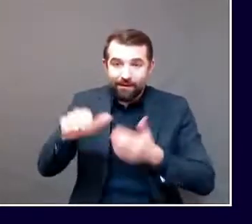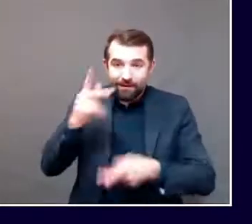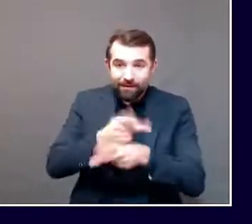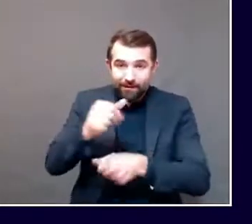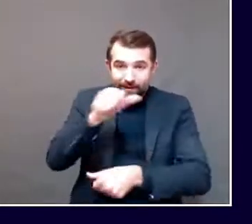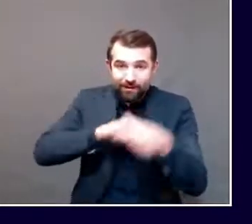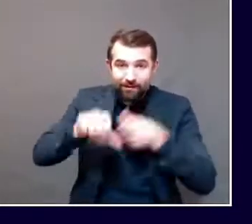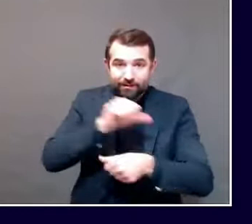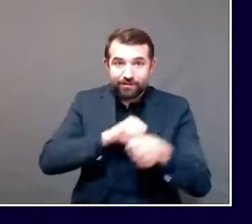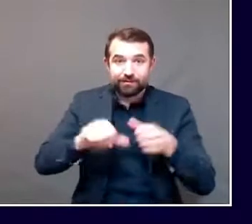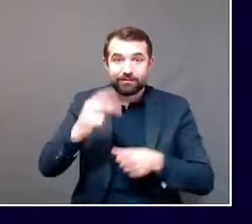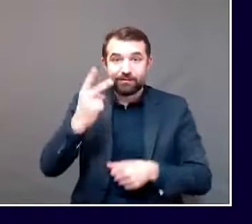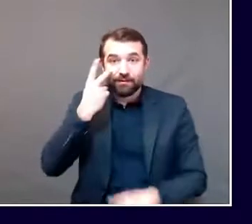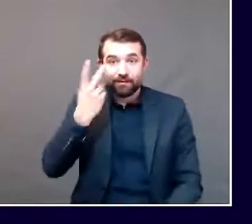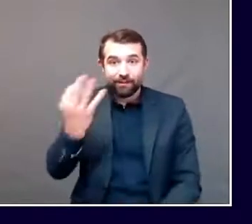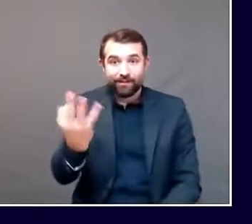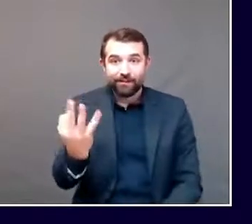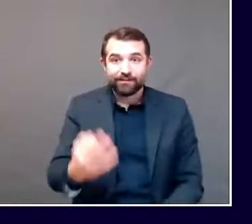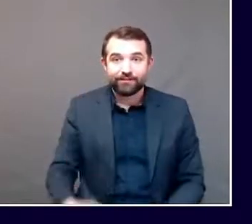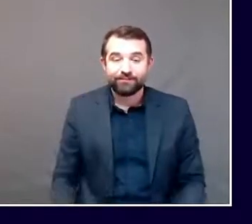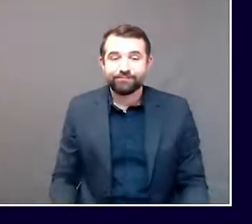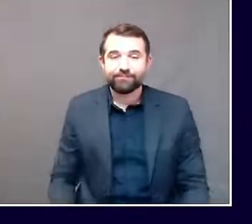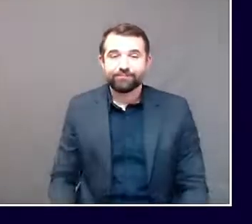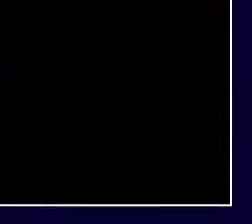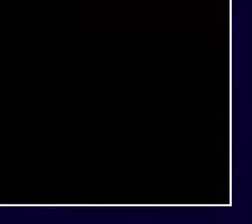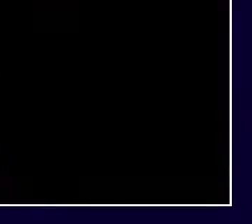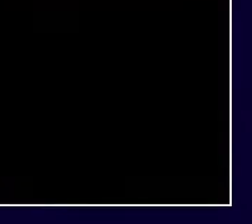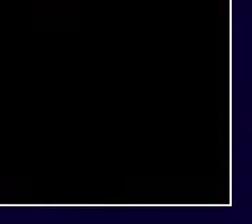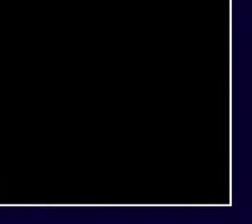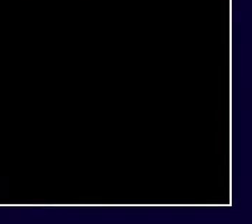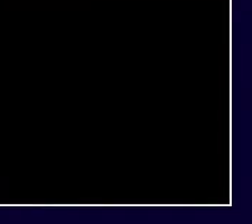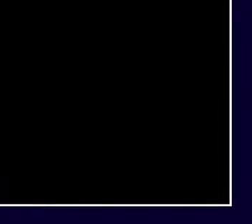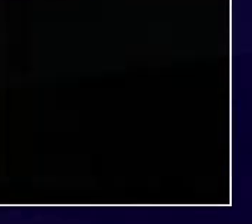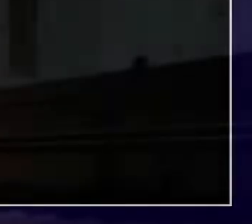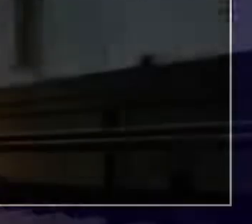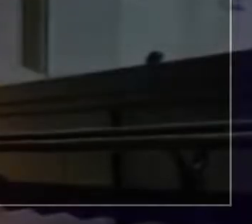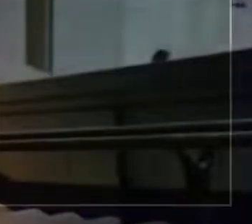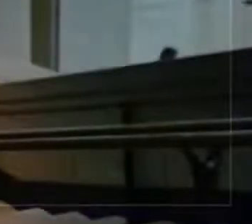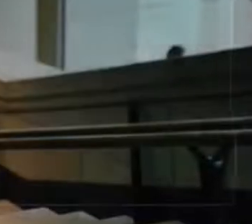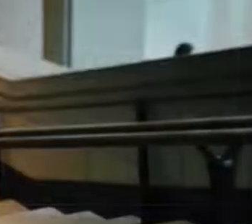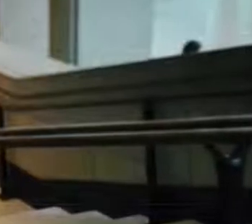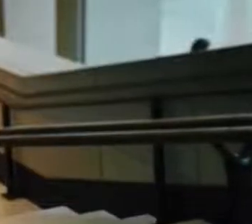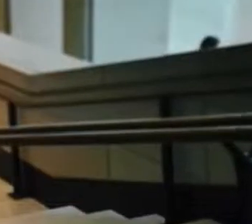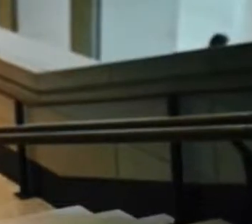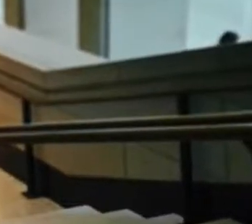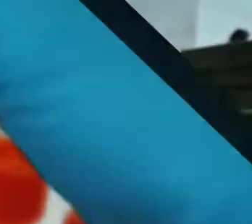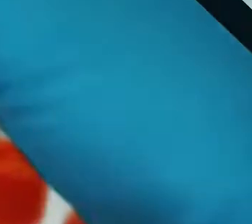We'll catch up again soon.